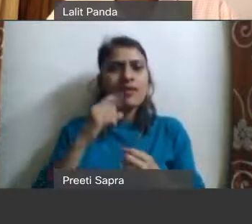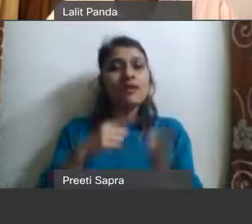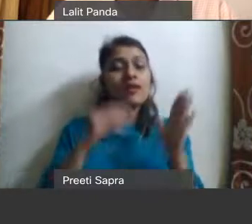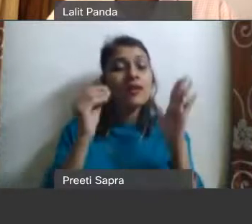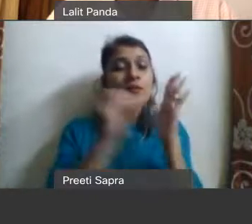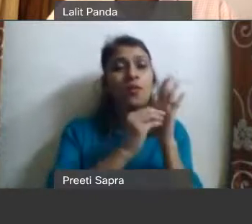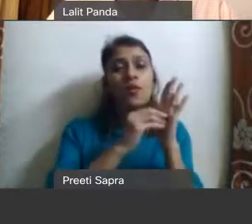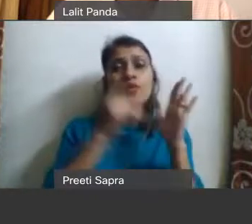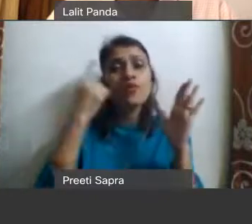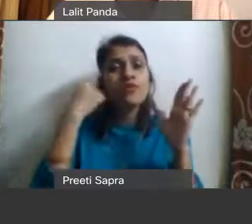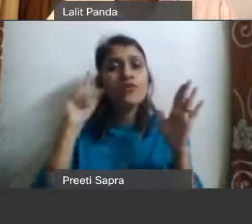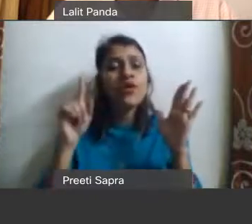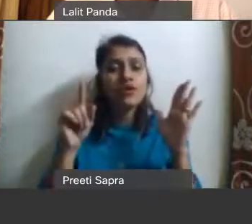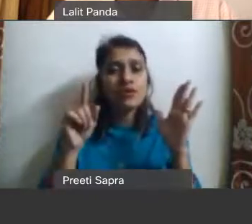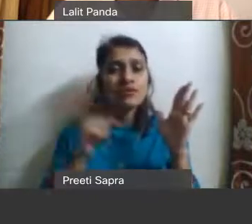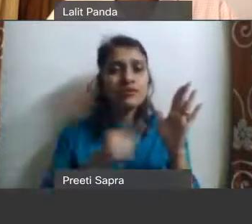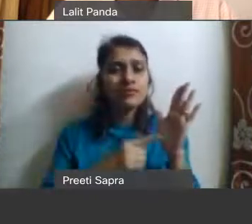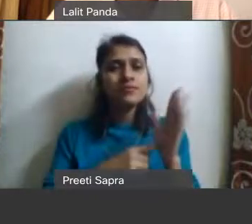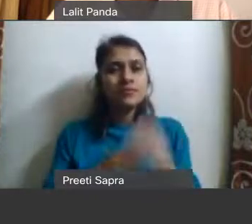meant to,